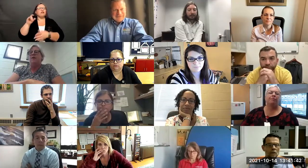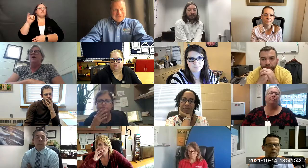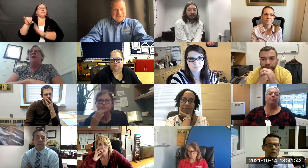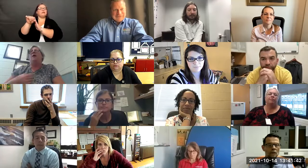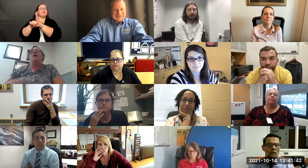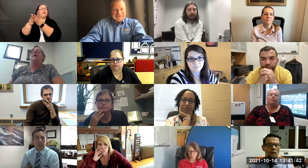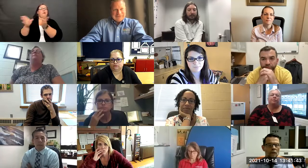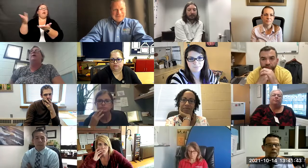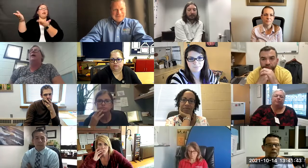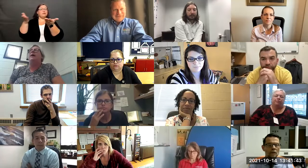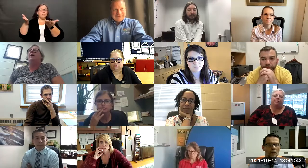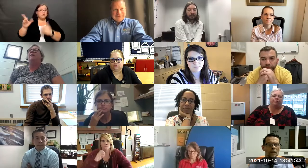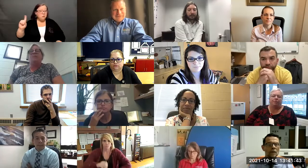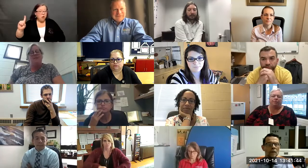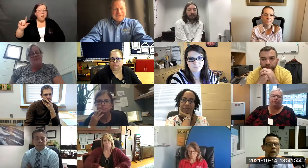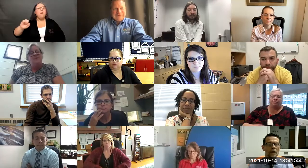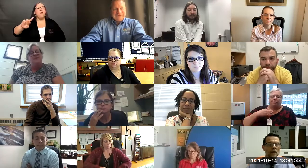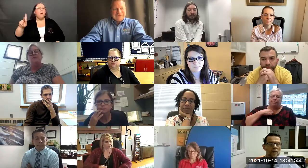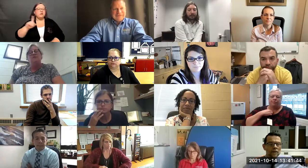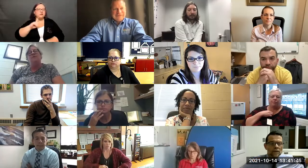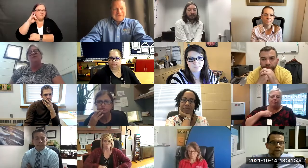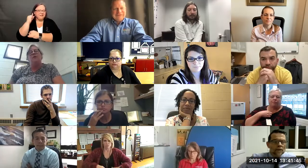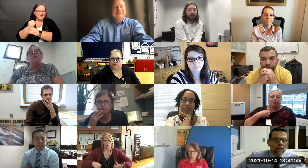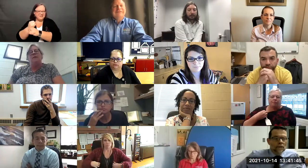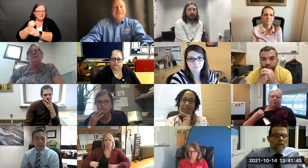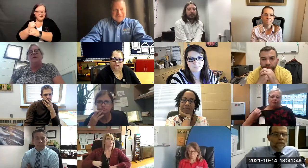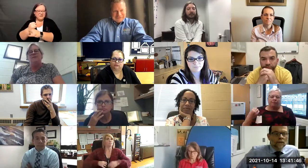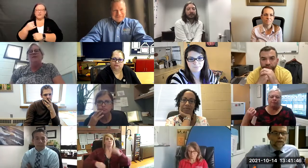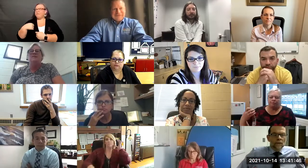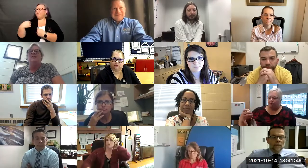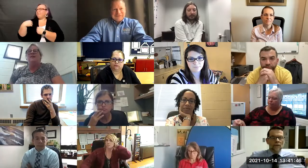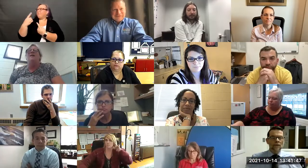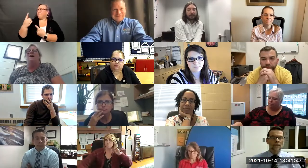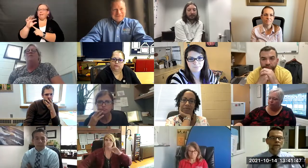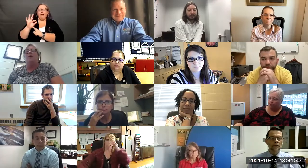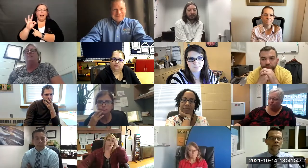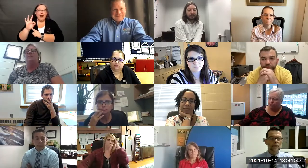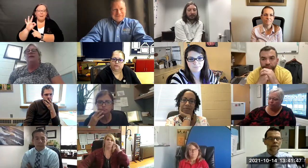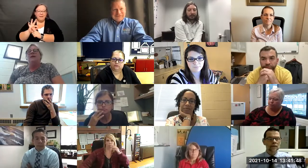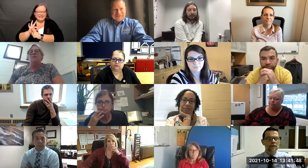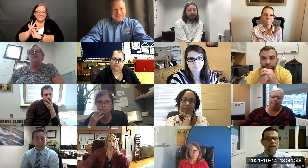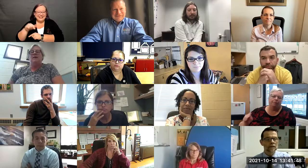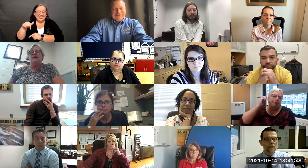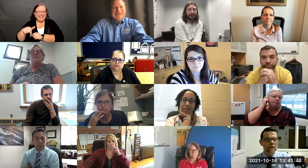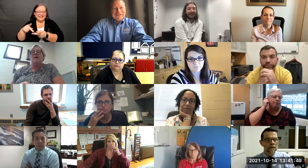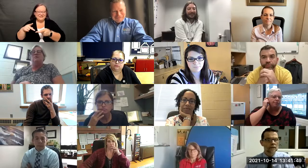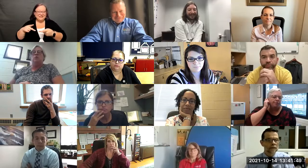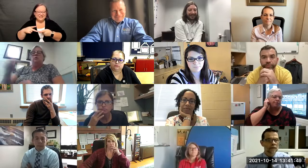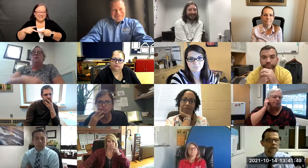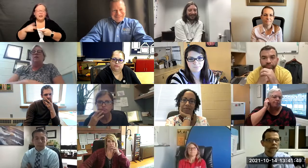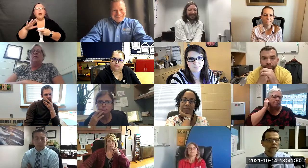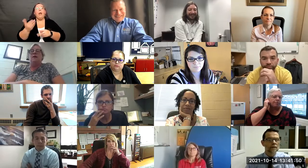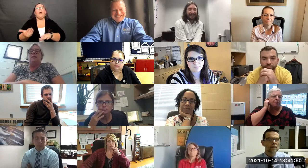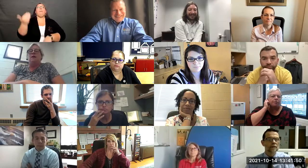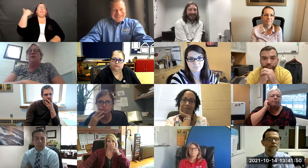Deaf. I have been in this position for maybe 9 months. Prior to that, I was high